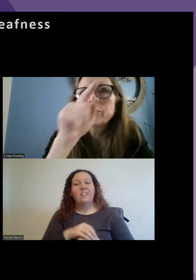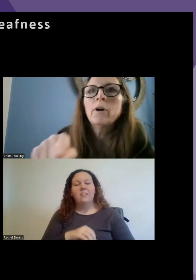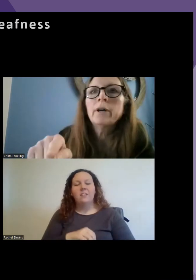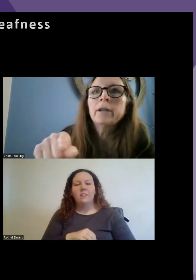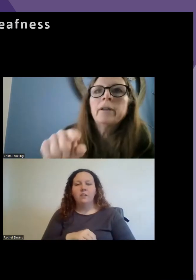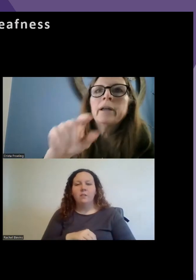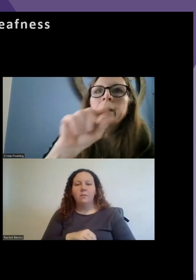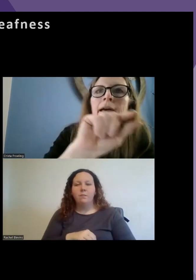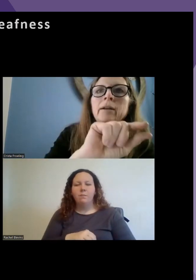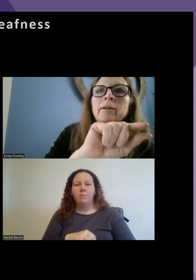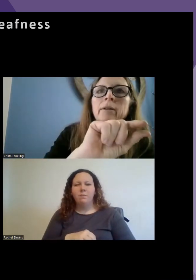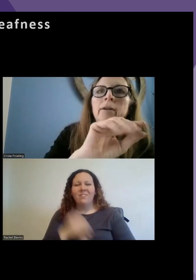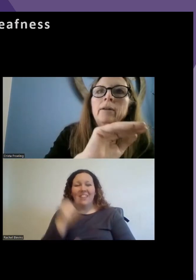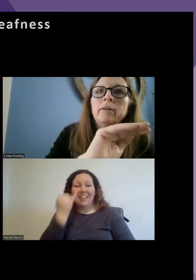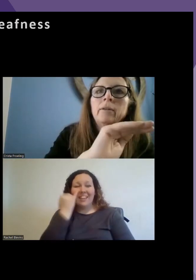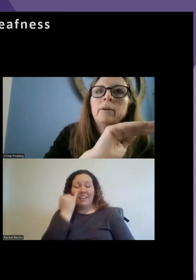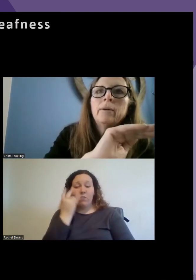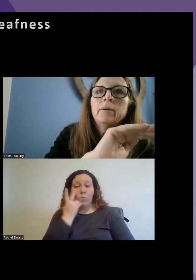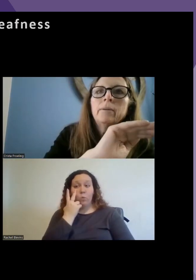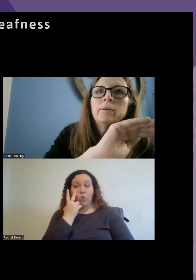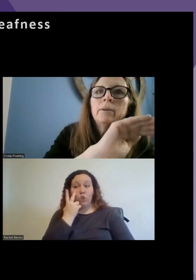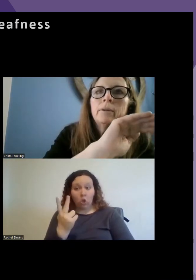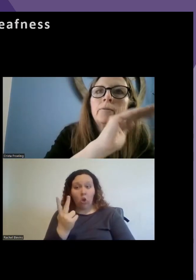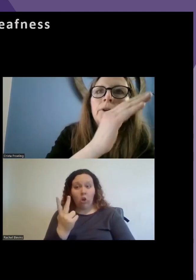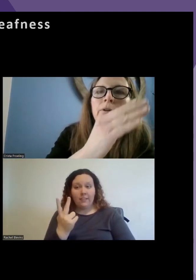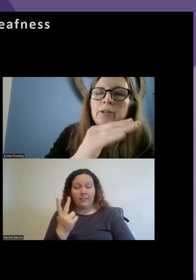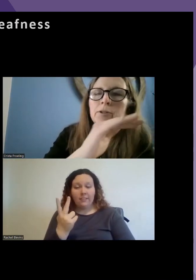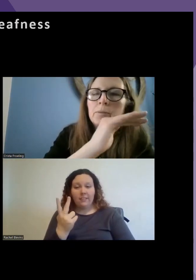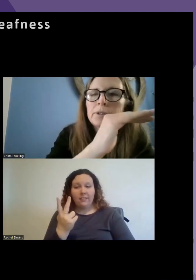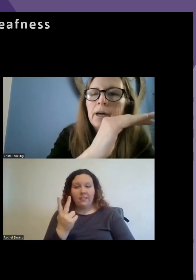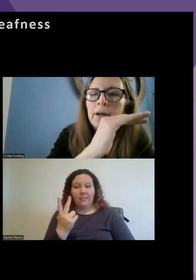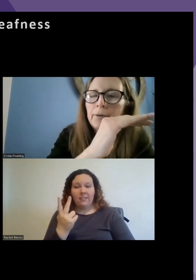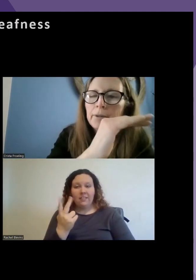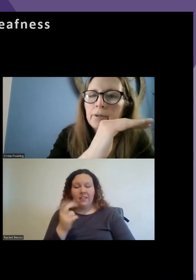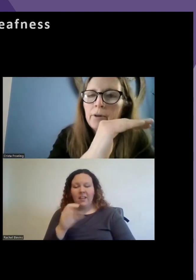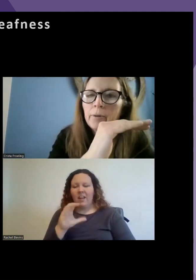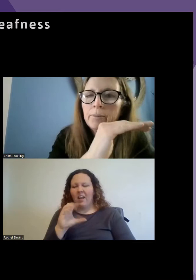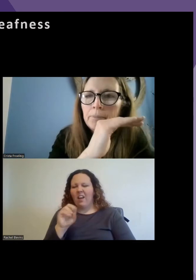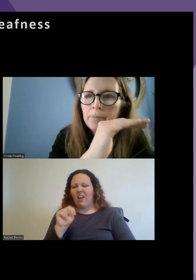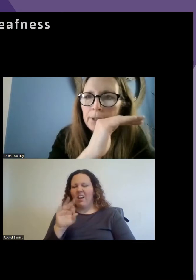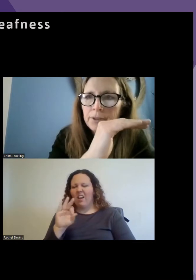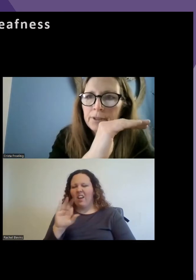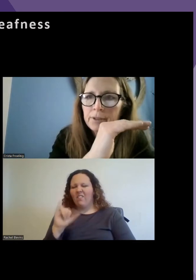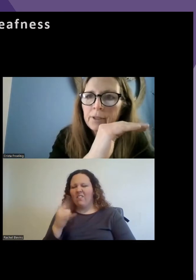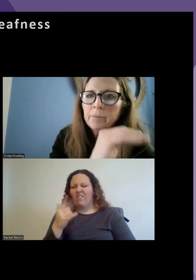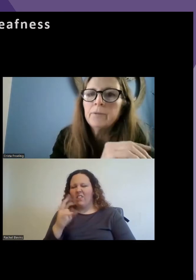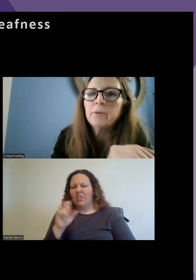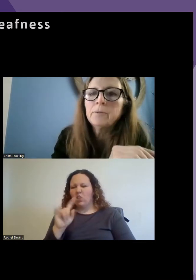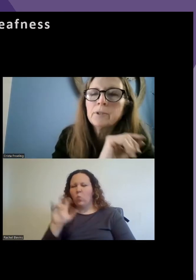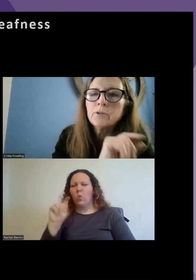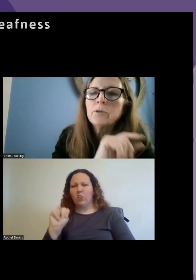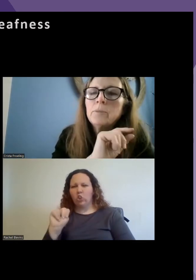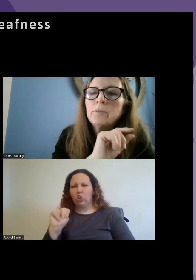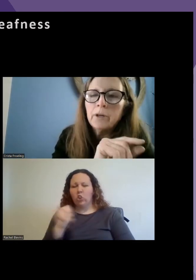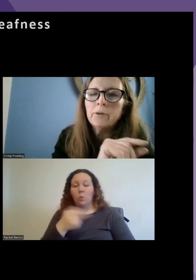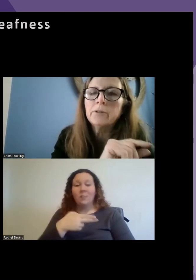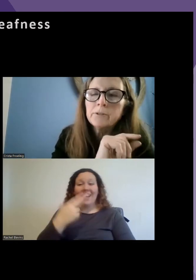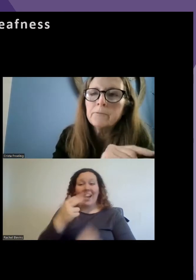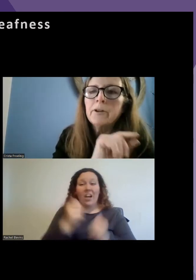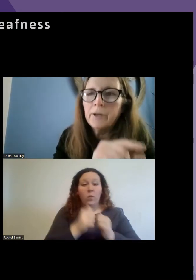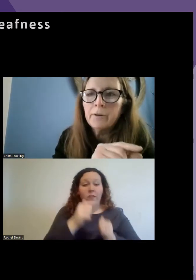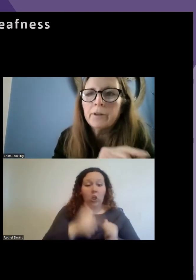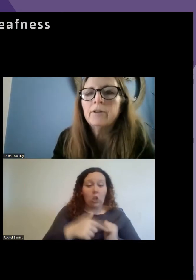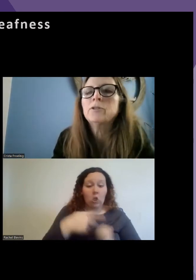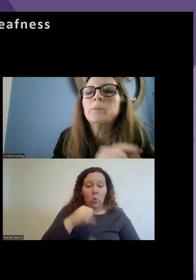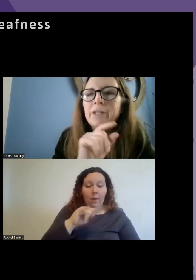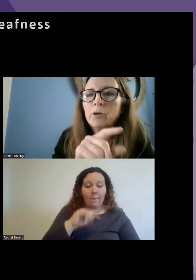if you saw it, it had the configuration was higher in the low pitches, but if it was a true moderate or